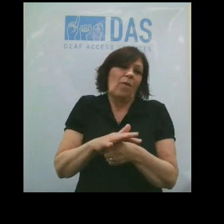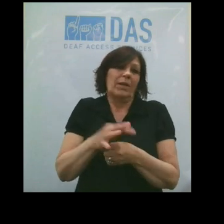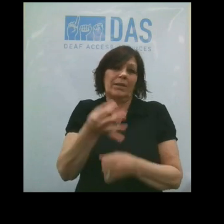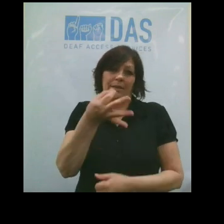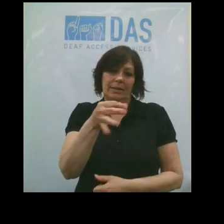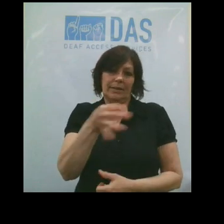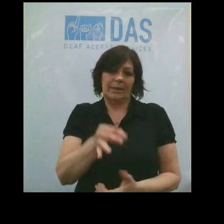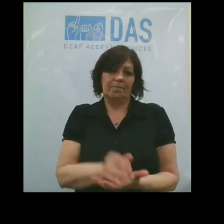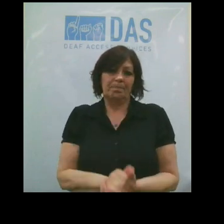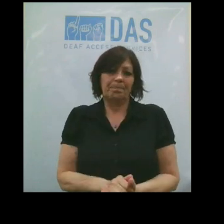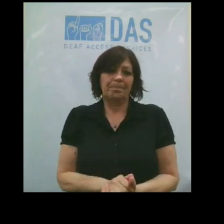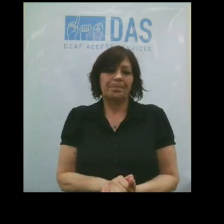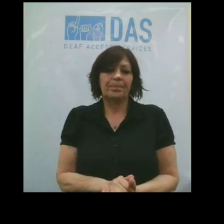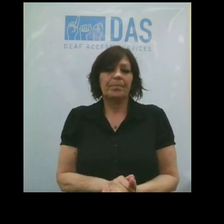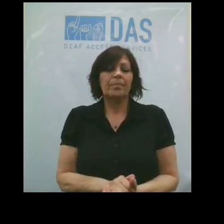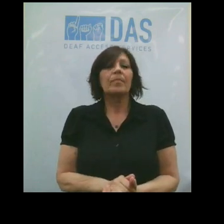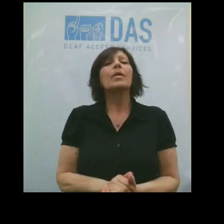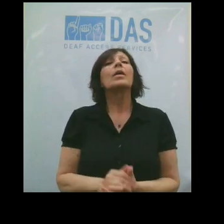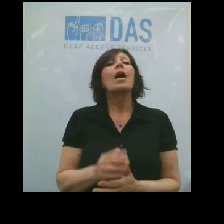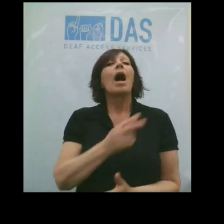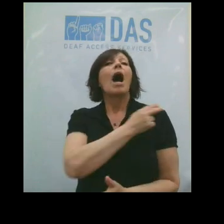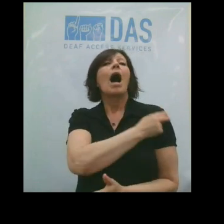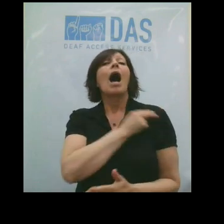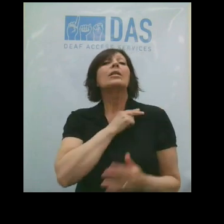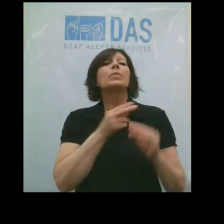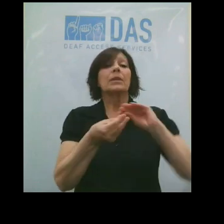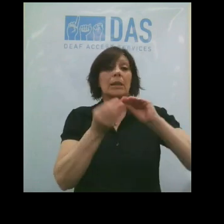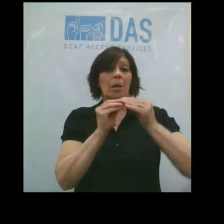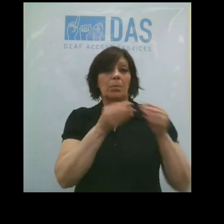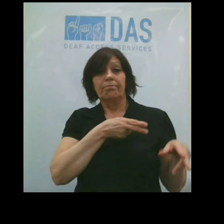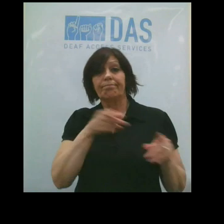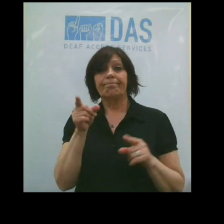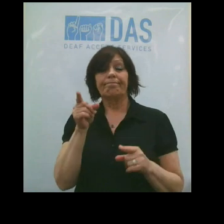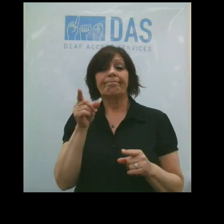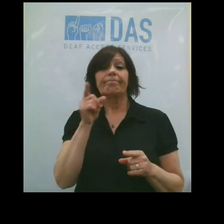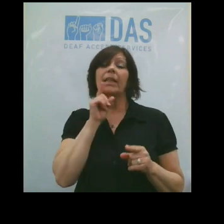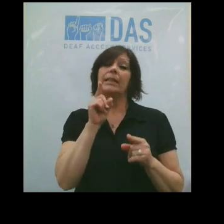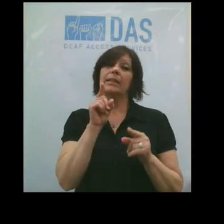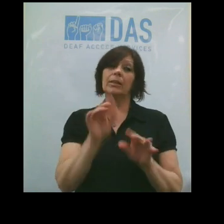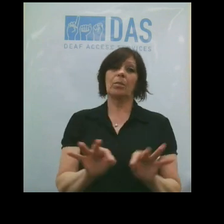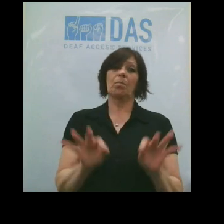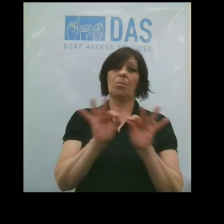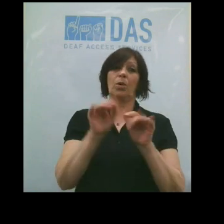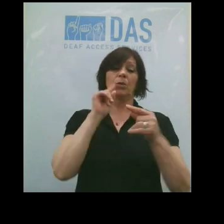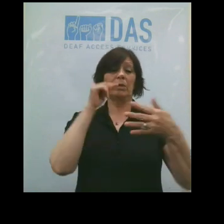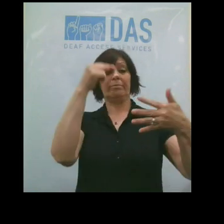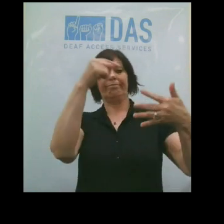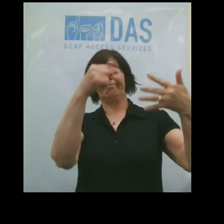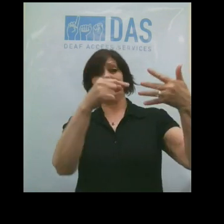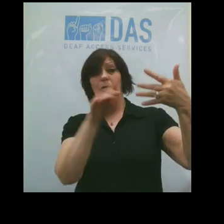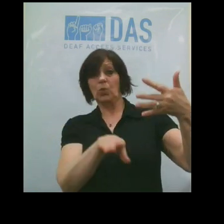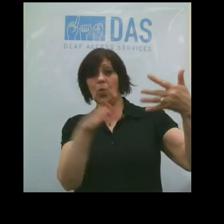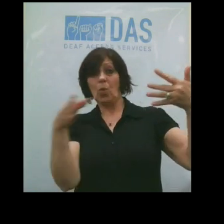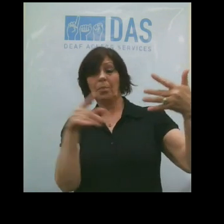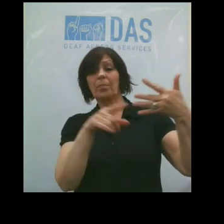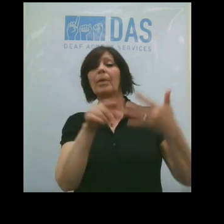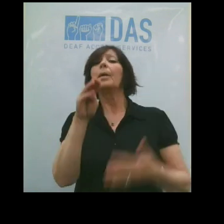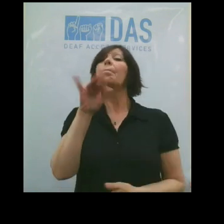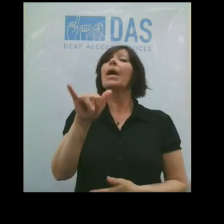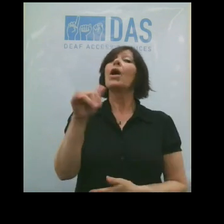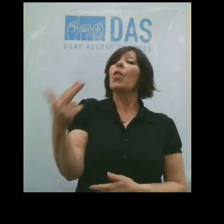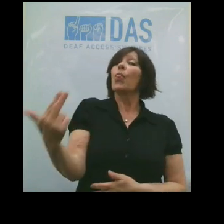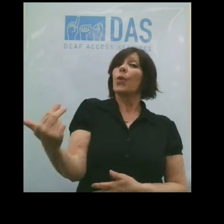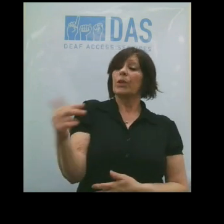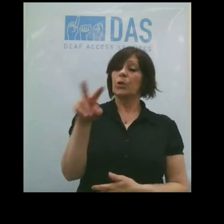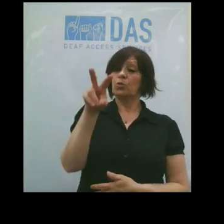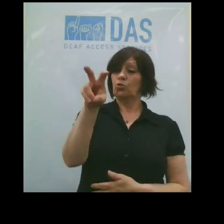outbreak. Hospitalizations is always a very important number, and it matters towards our metrics towards reopening. On May 13th, there were